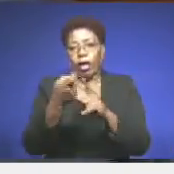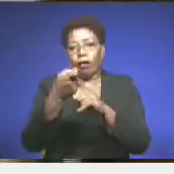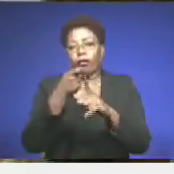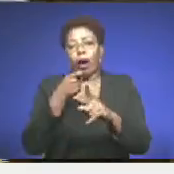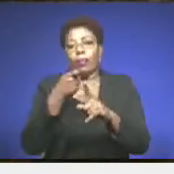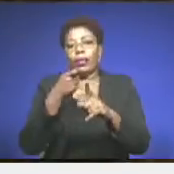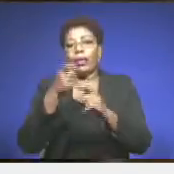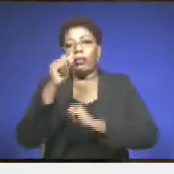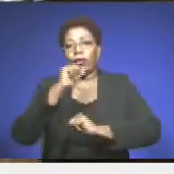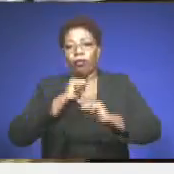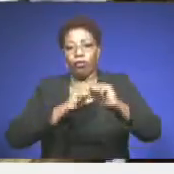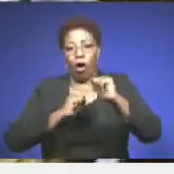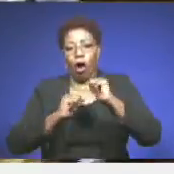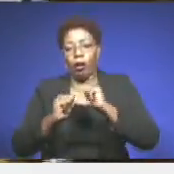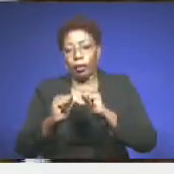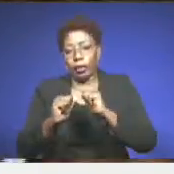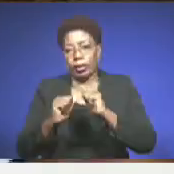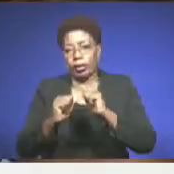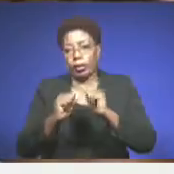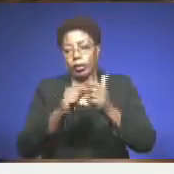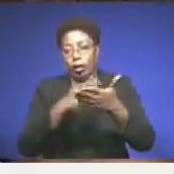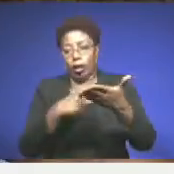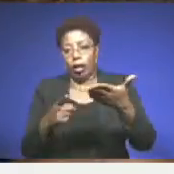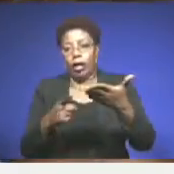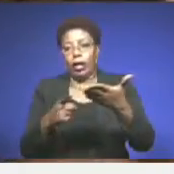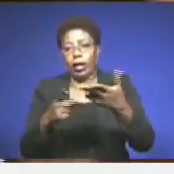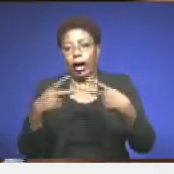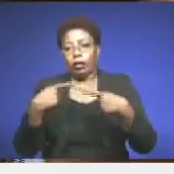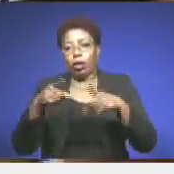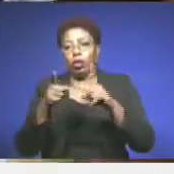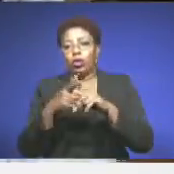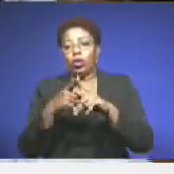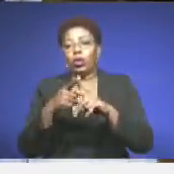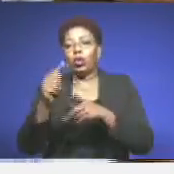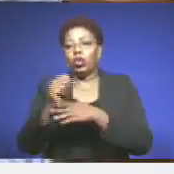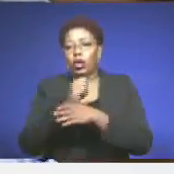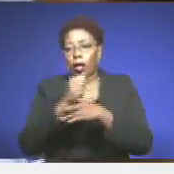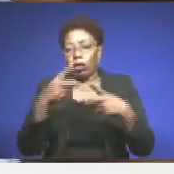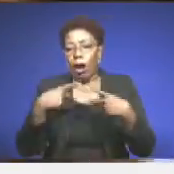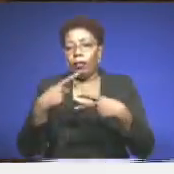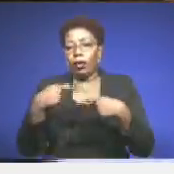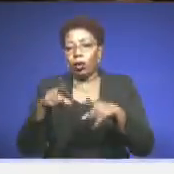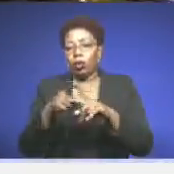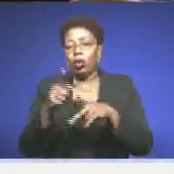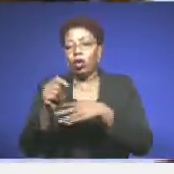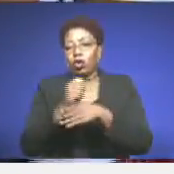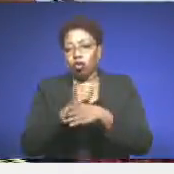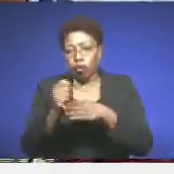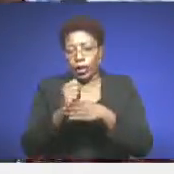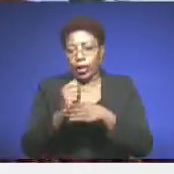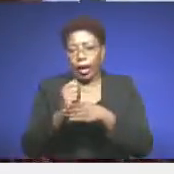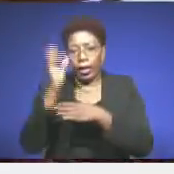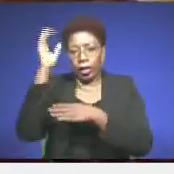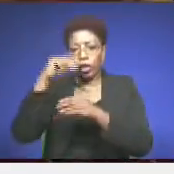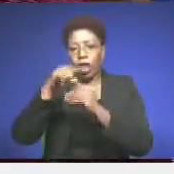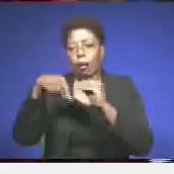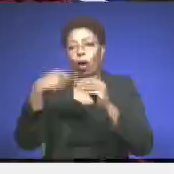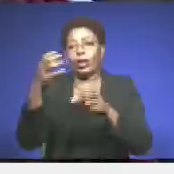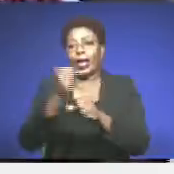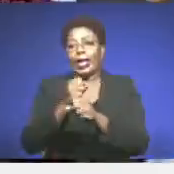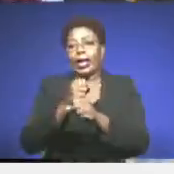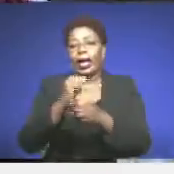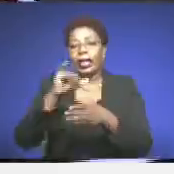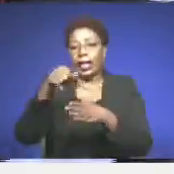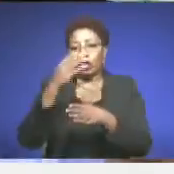performance appraisals, the contract workers would also have to attend mandatory training. And as for their concerns about receiving